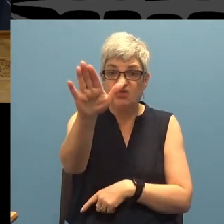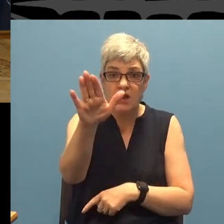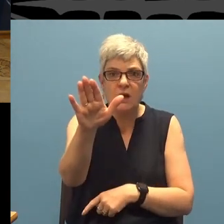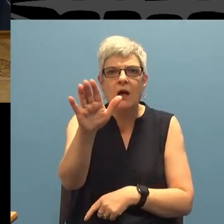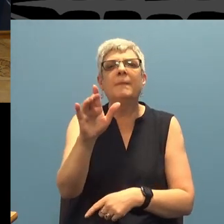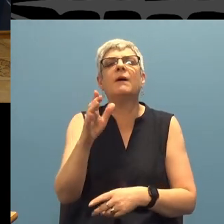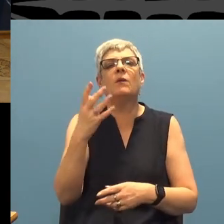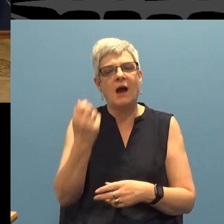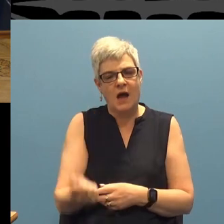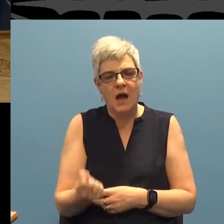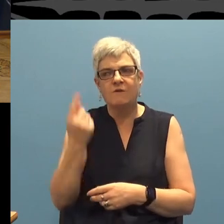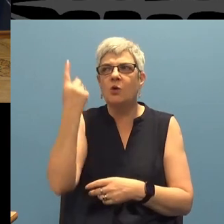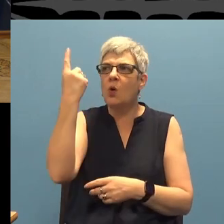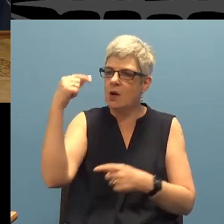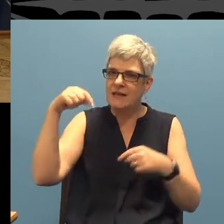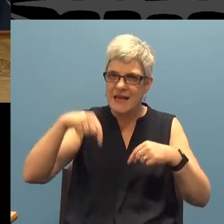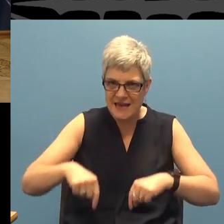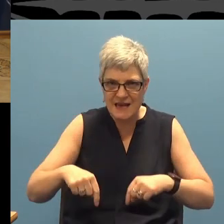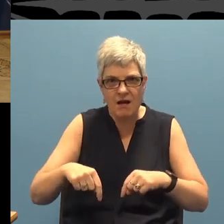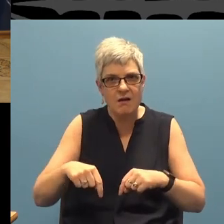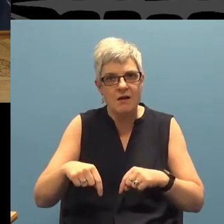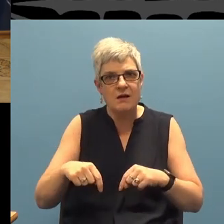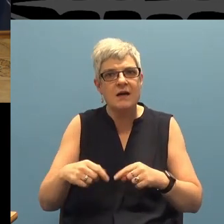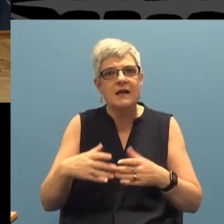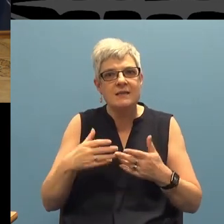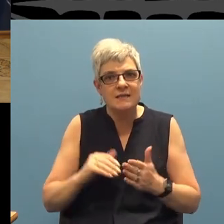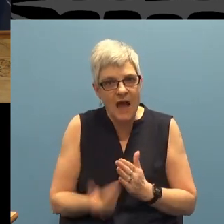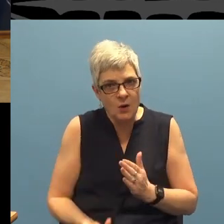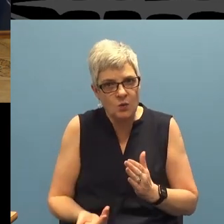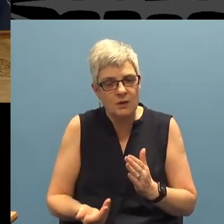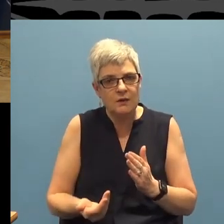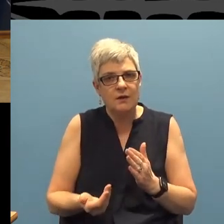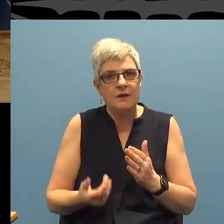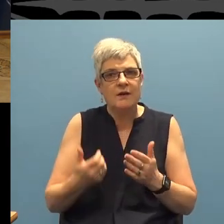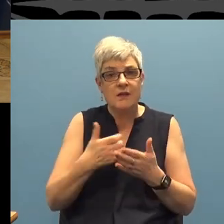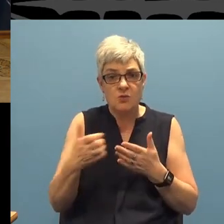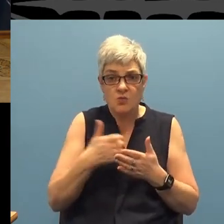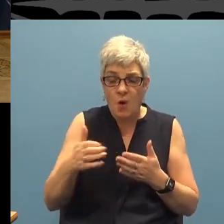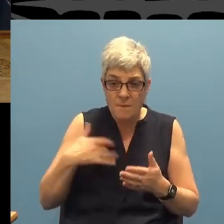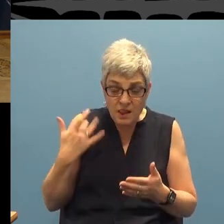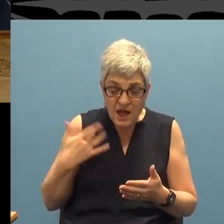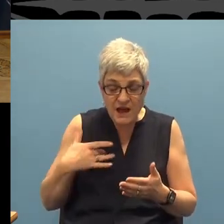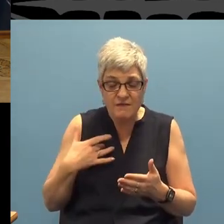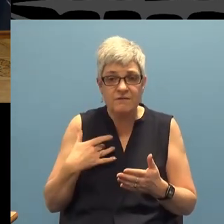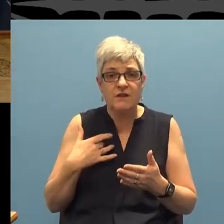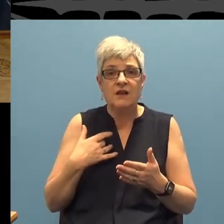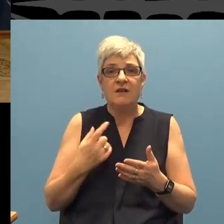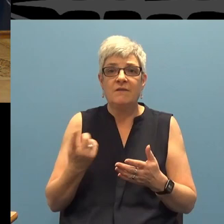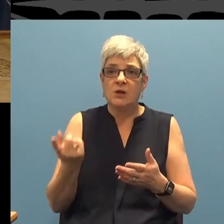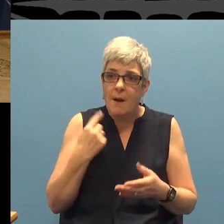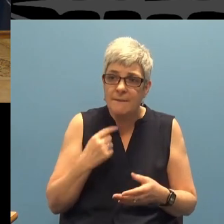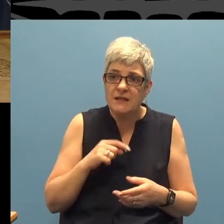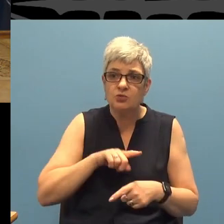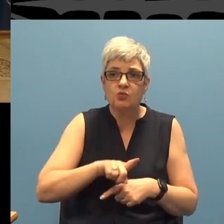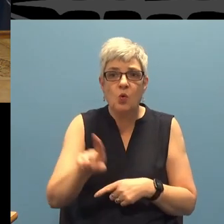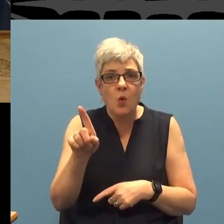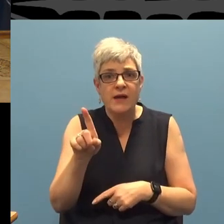God here and now among the ordinary, the everyday, the comings and goings, the hurts, the joys and everything